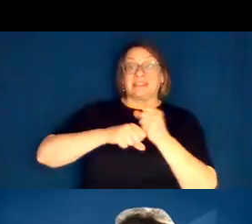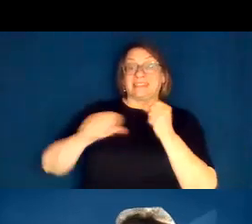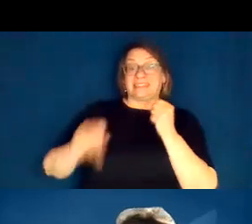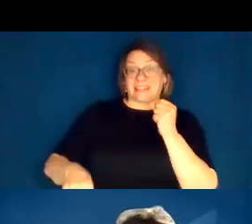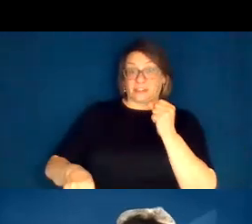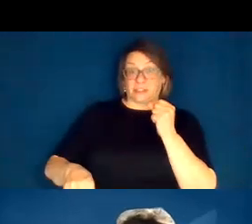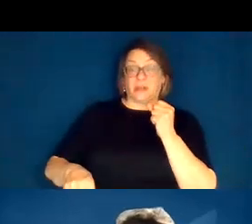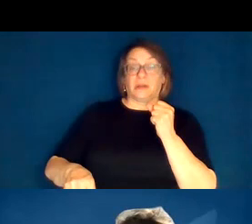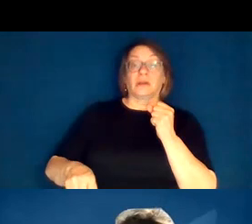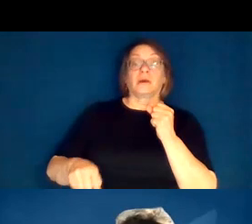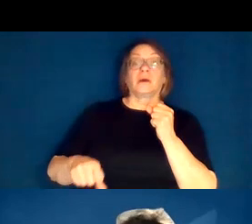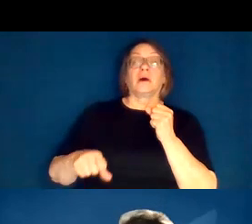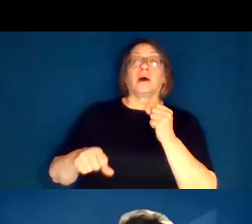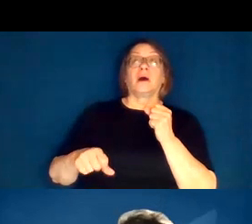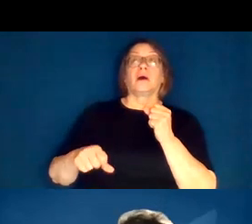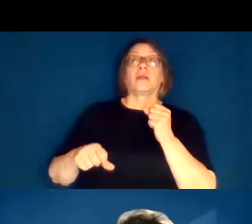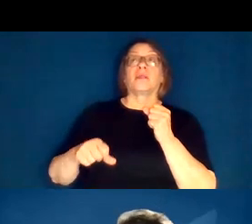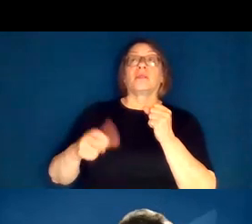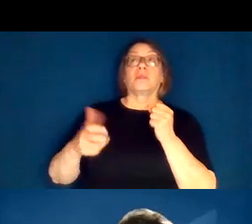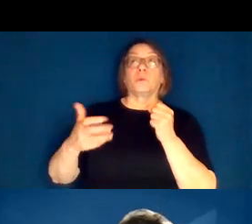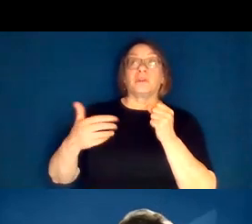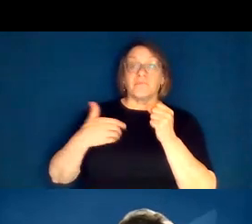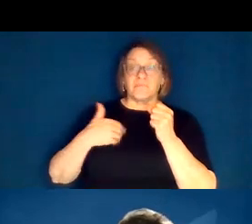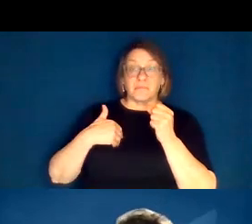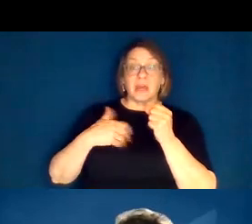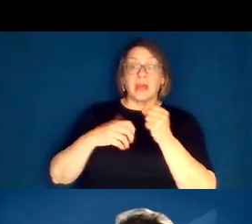there has been an extension to